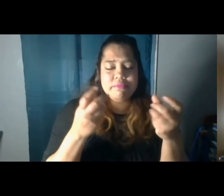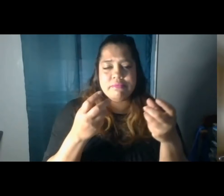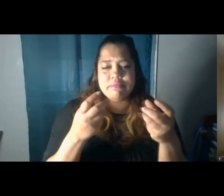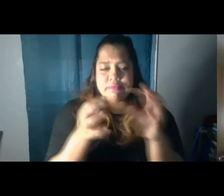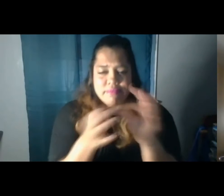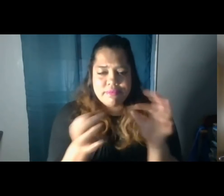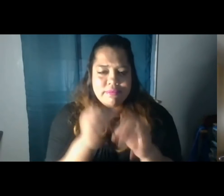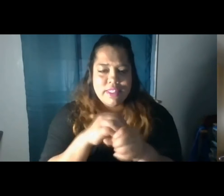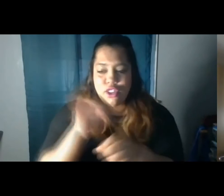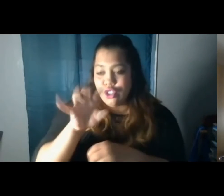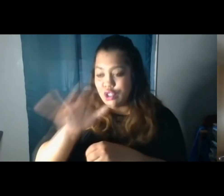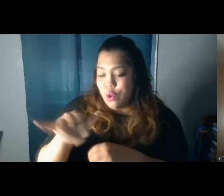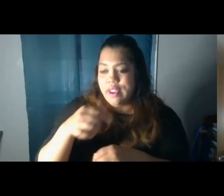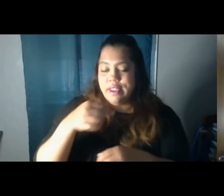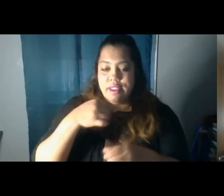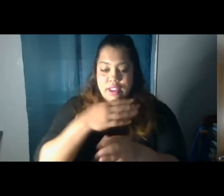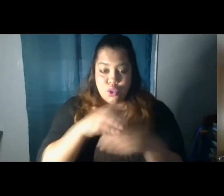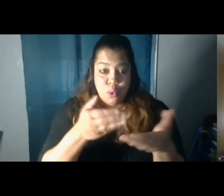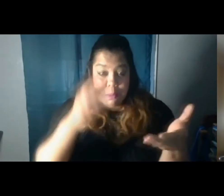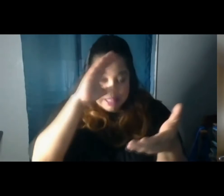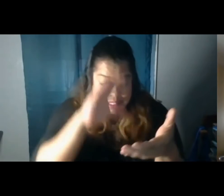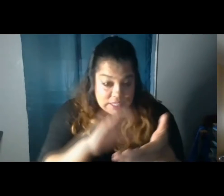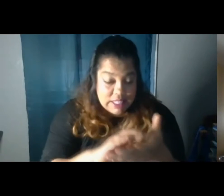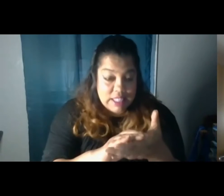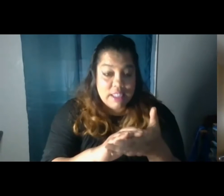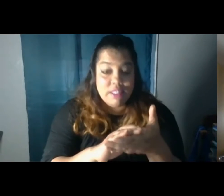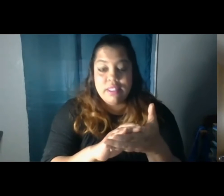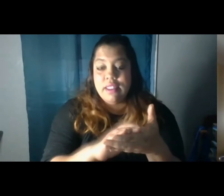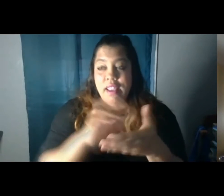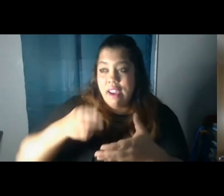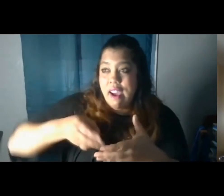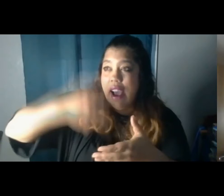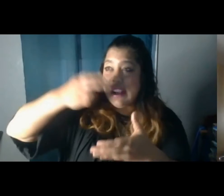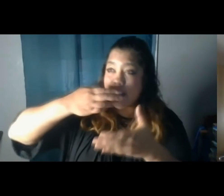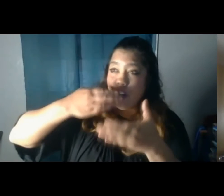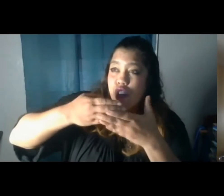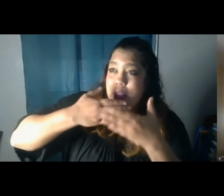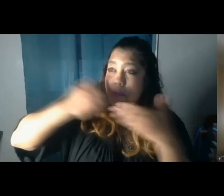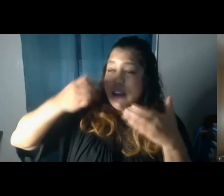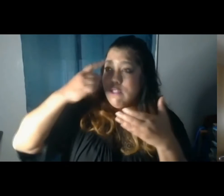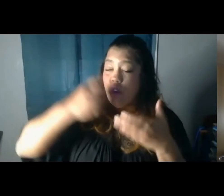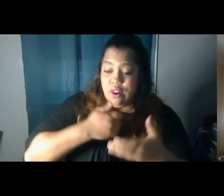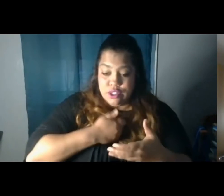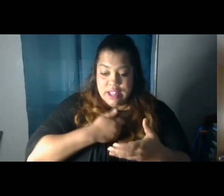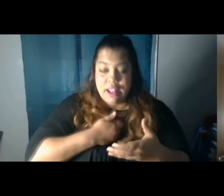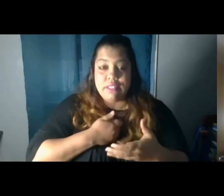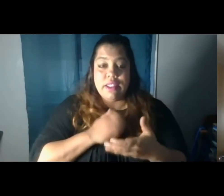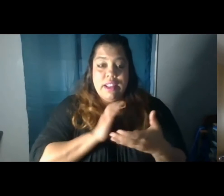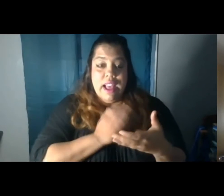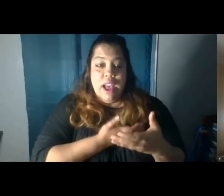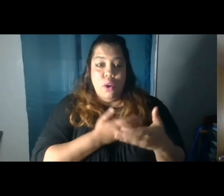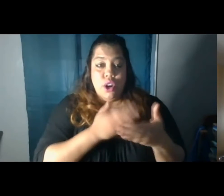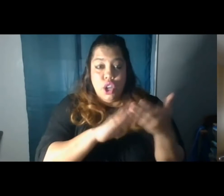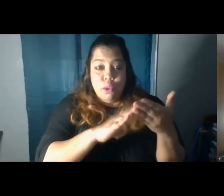best for ourselves, for our center, for our community, and for our world. It is all good. All is